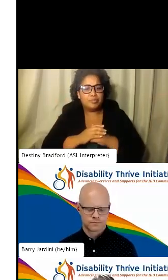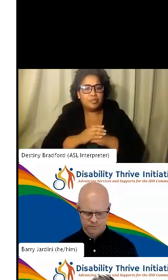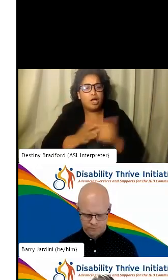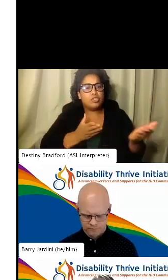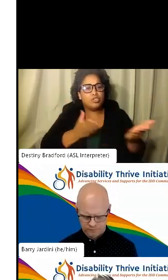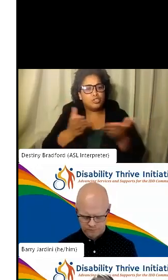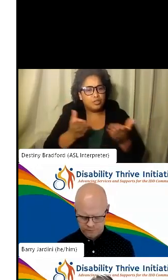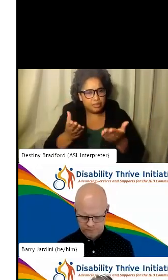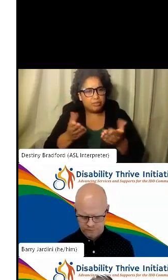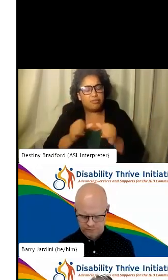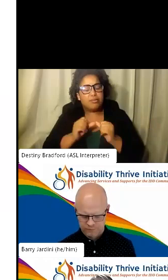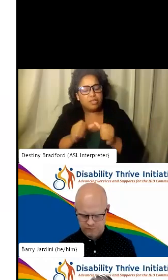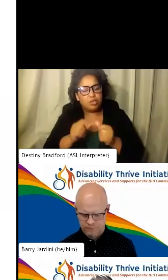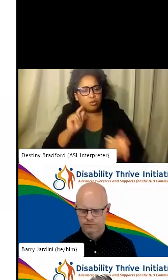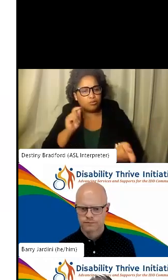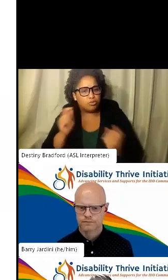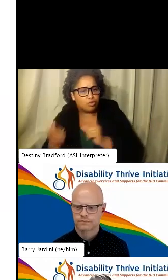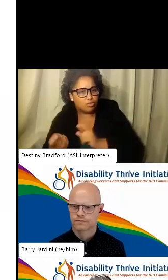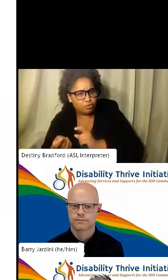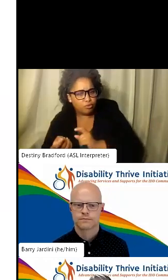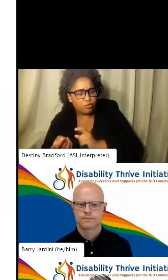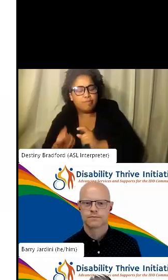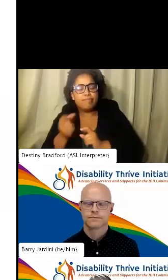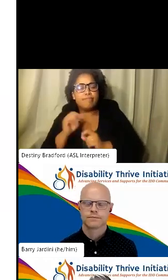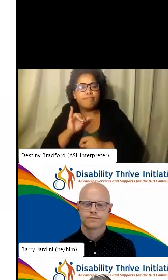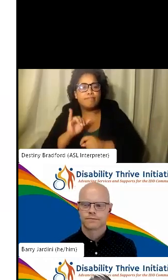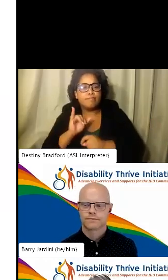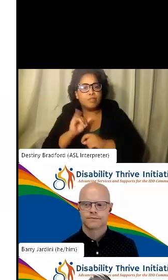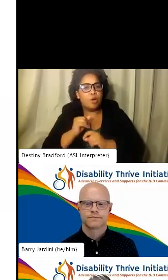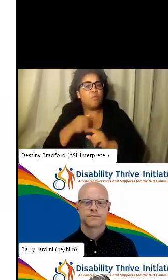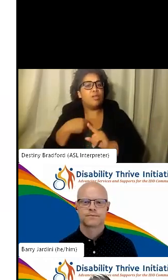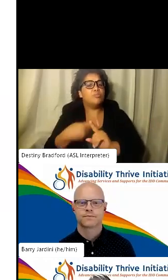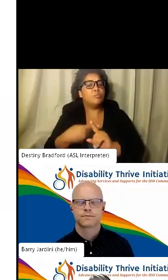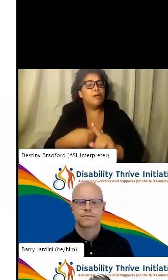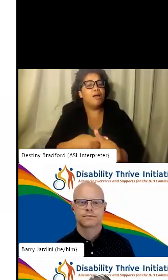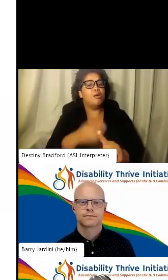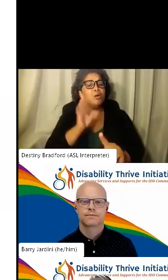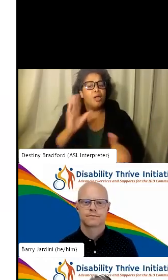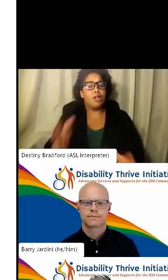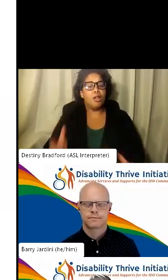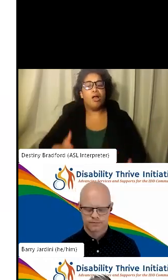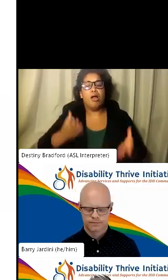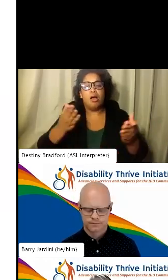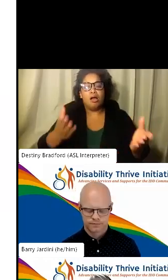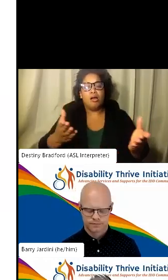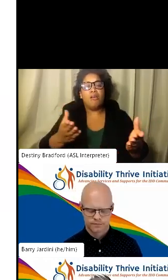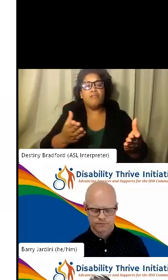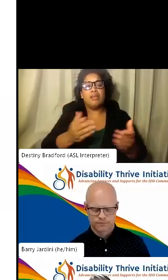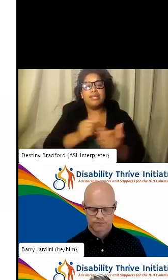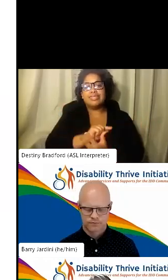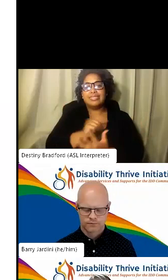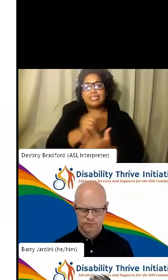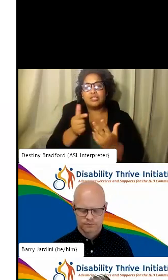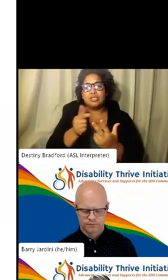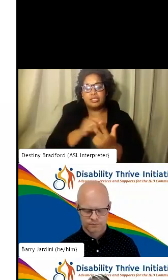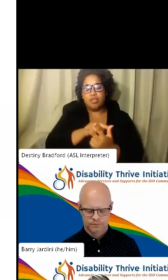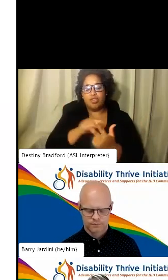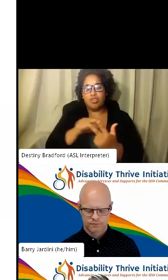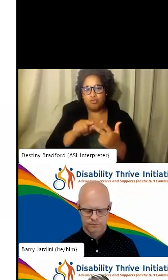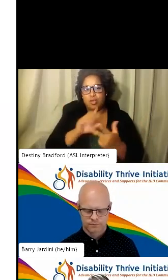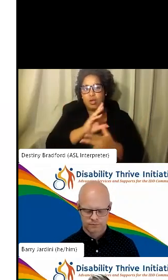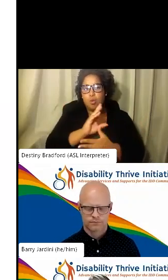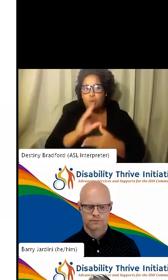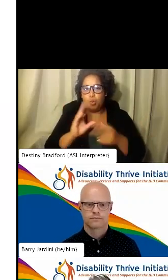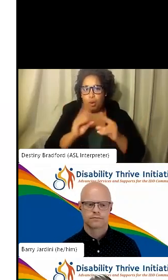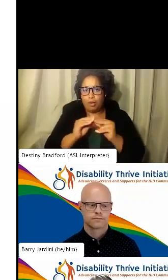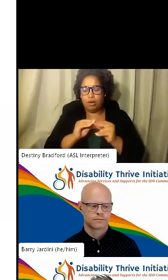evolve. For that reason, over the next few months, we will be offering a series of free webinars focused